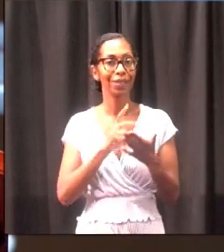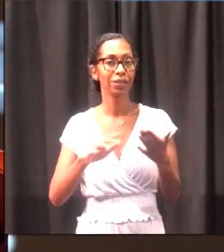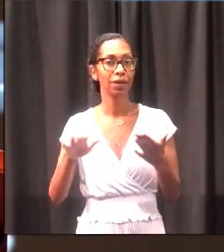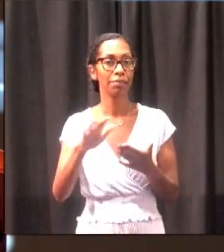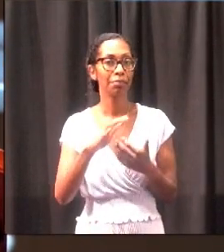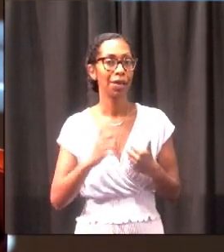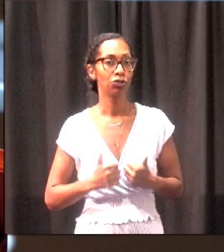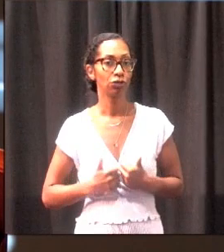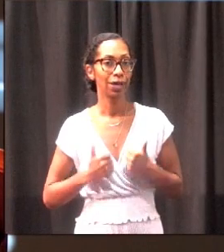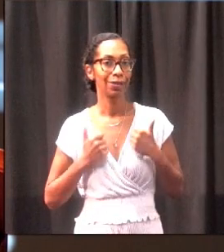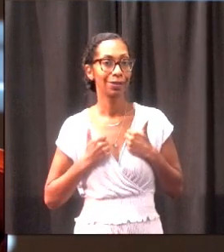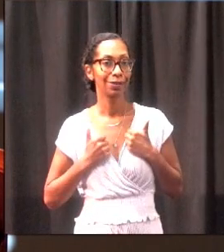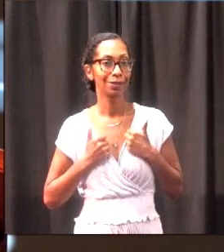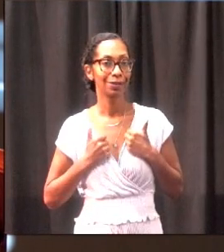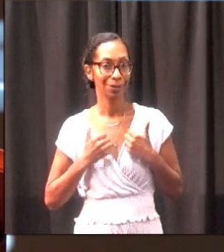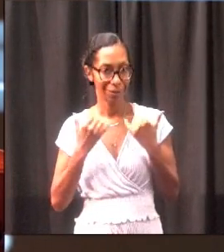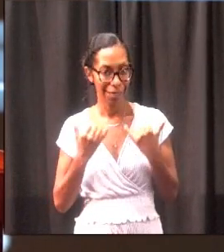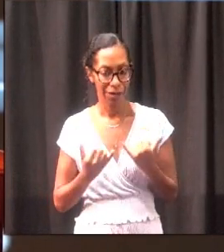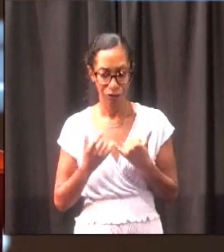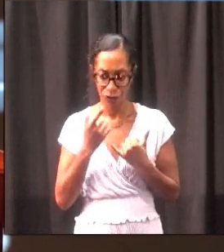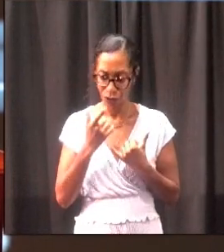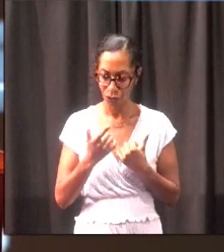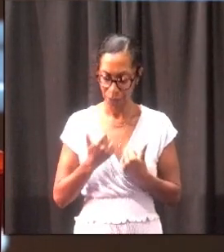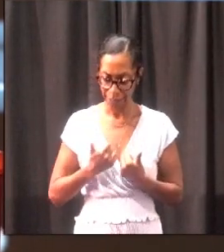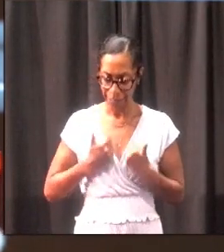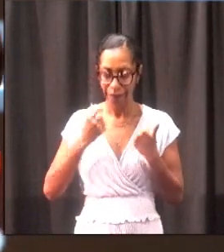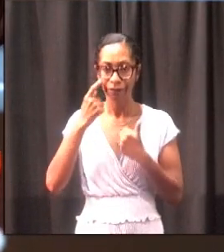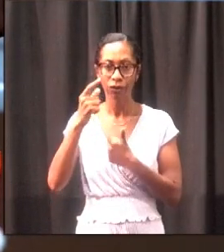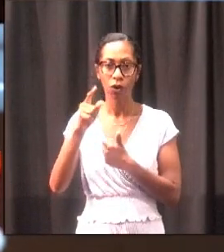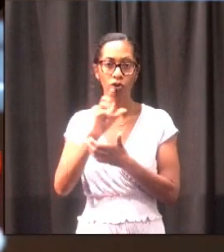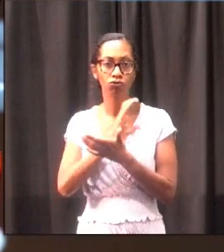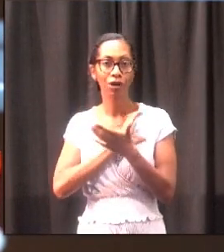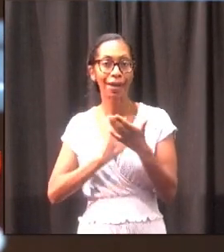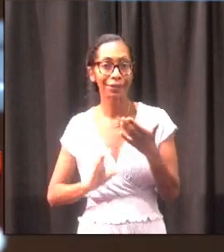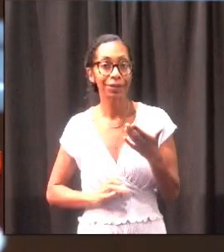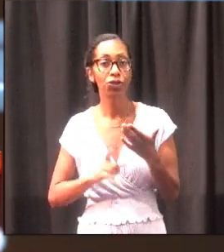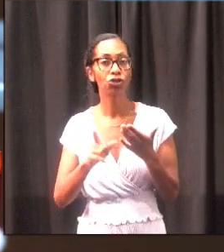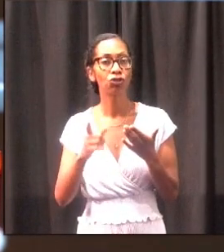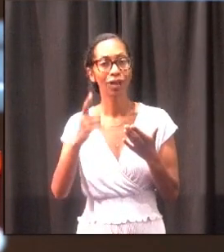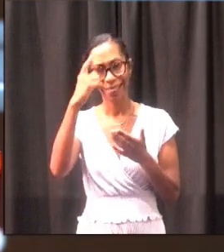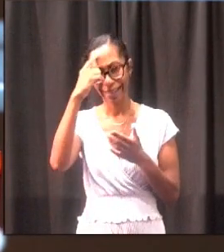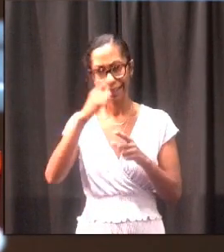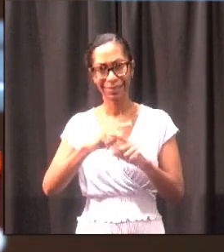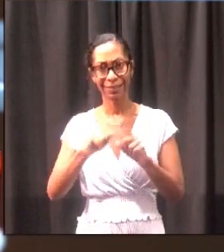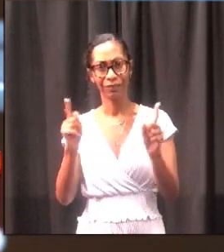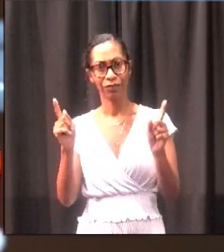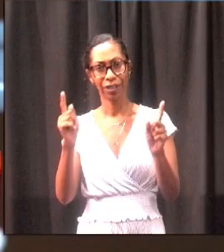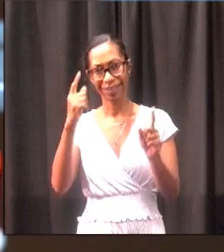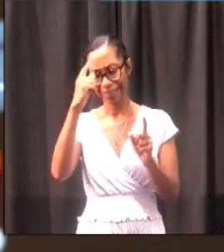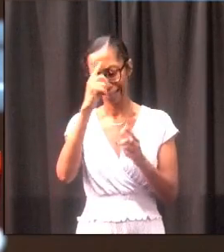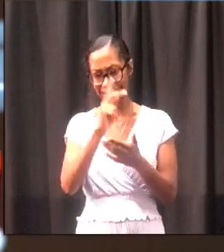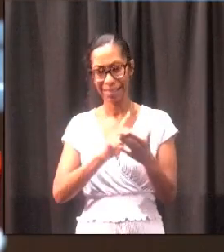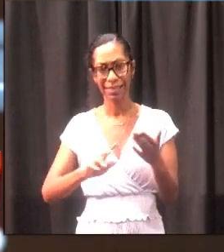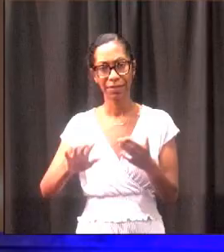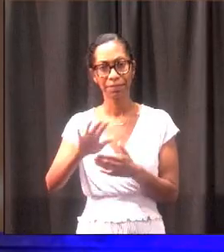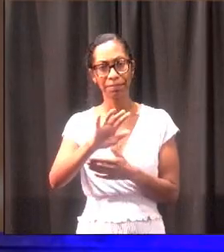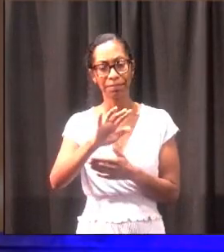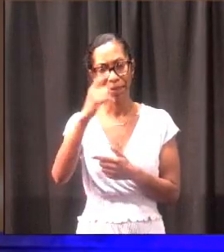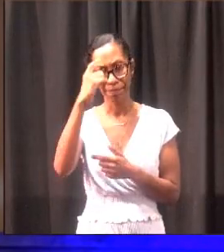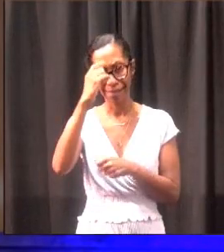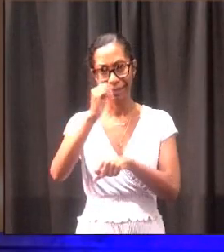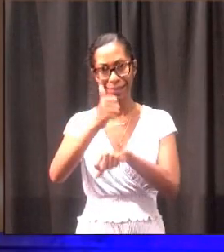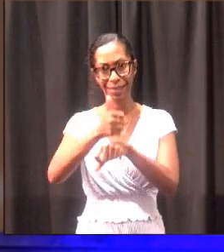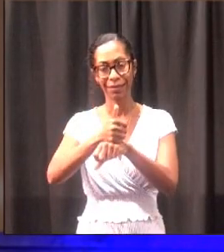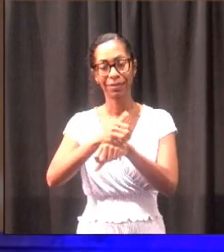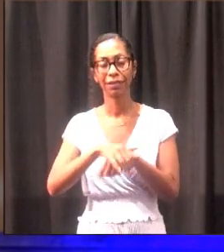Christ. Christ is on the right hand of the Father. And therefore, now you have a kingdom mindset in the things in which God has called you to